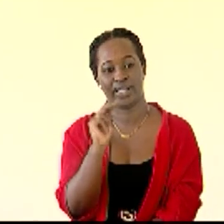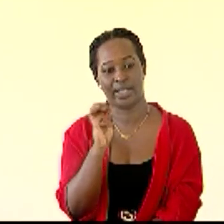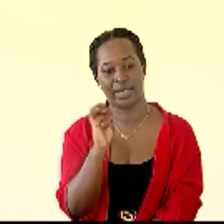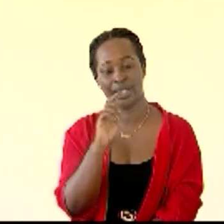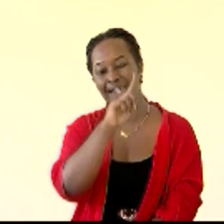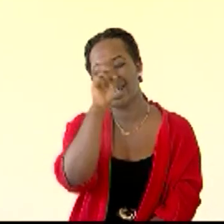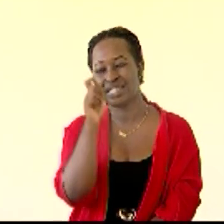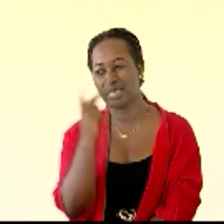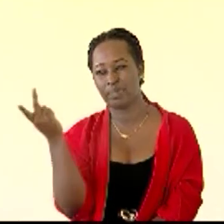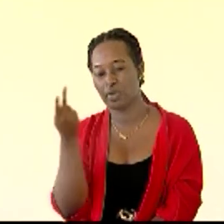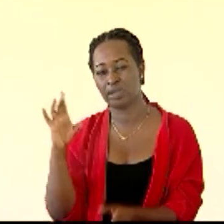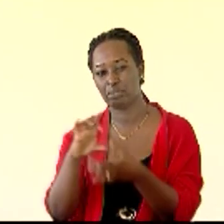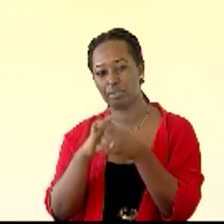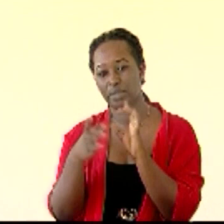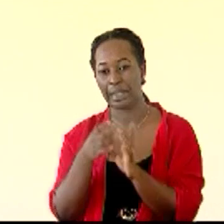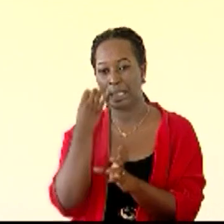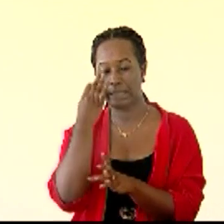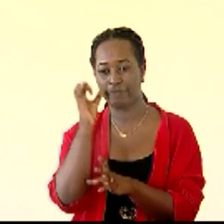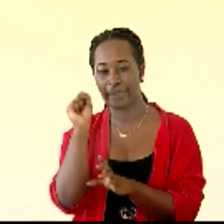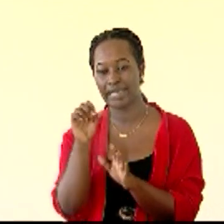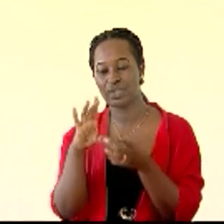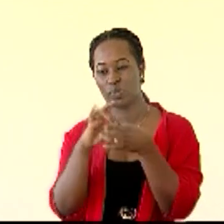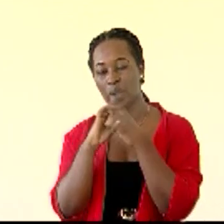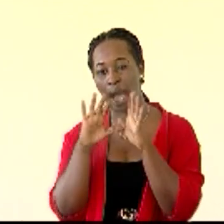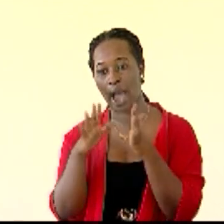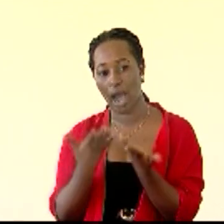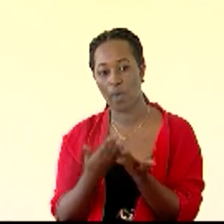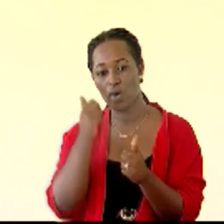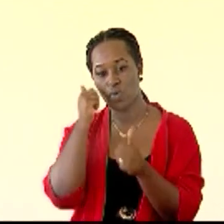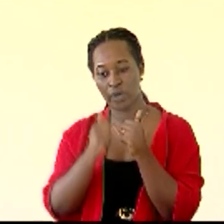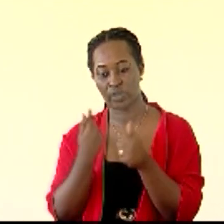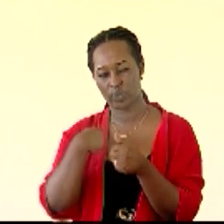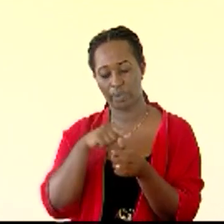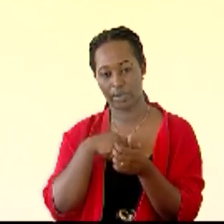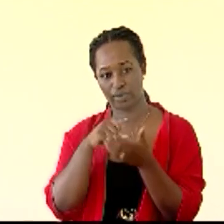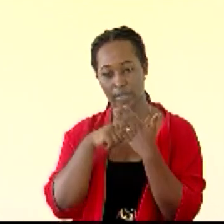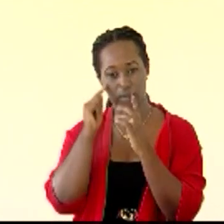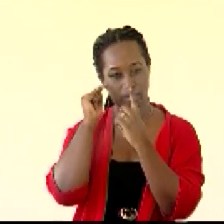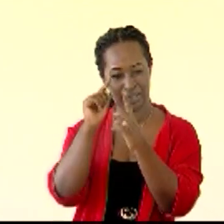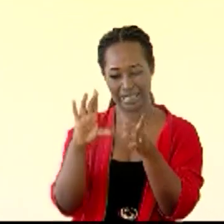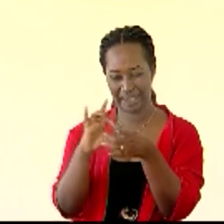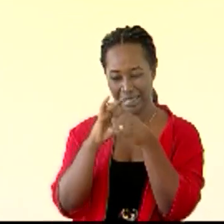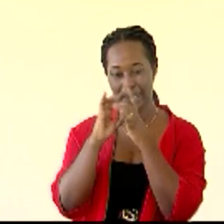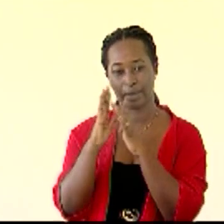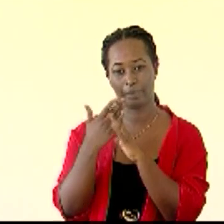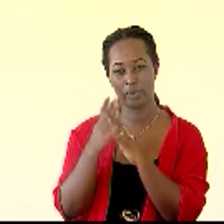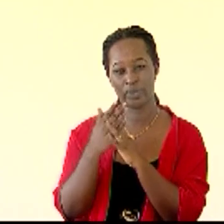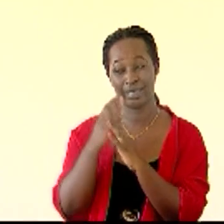interconnected? If yes, how? Which takes us to the objective, the link between